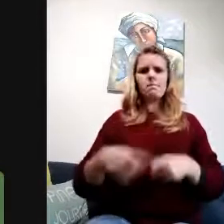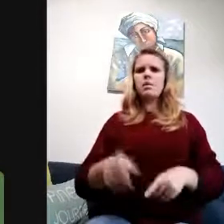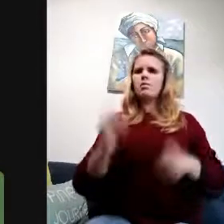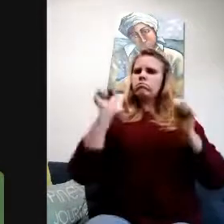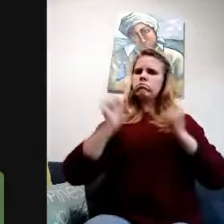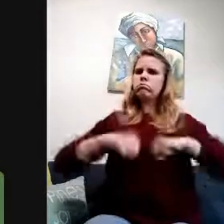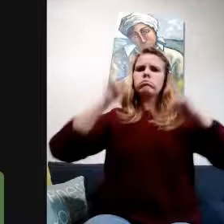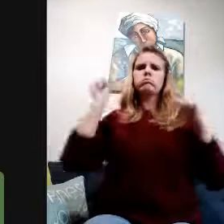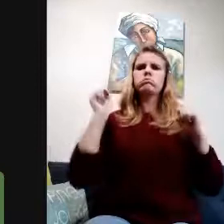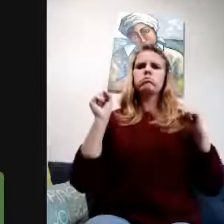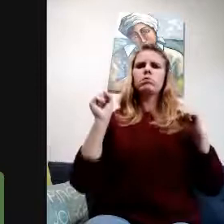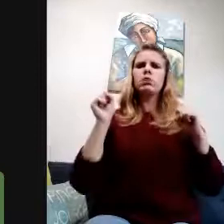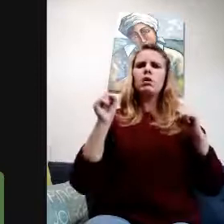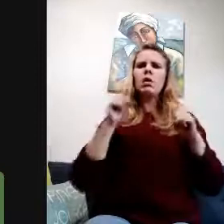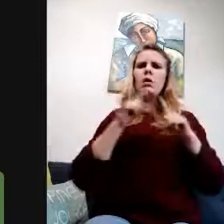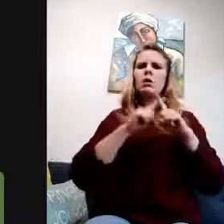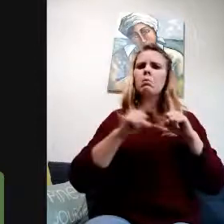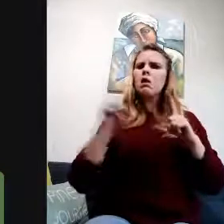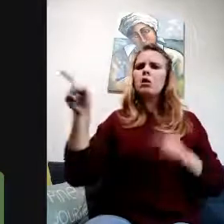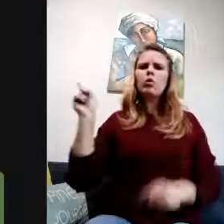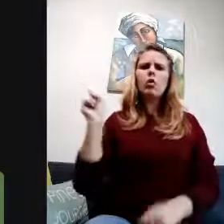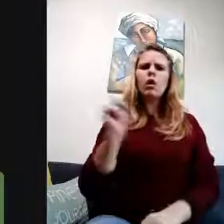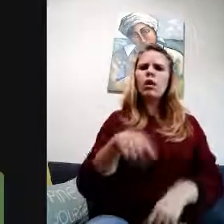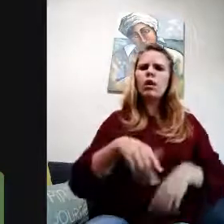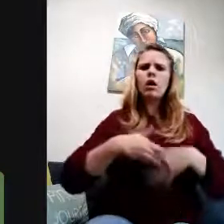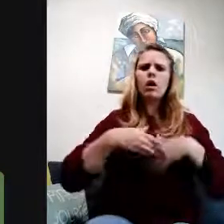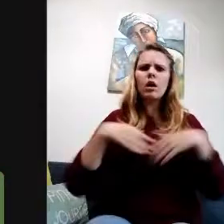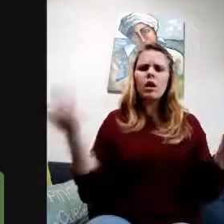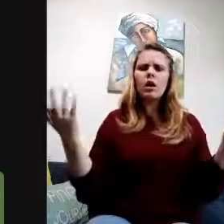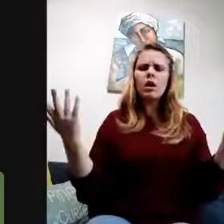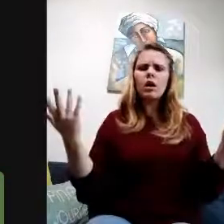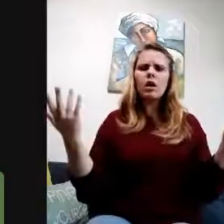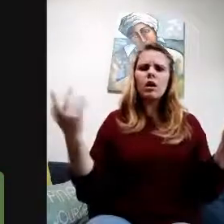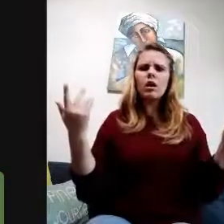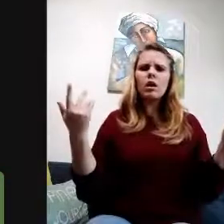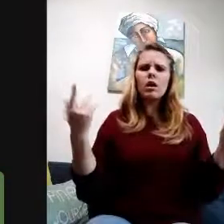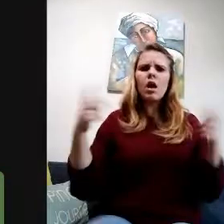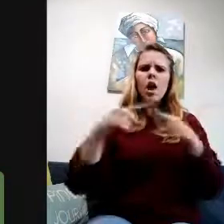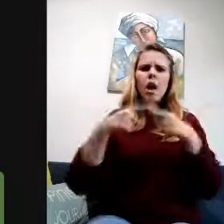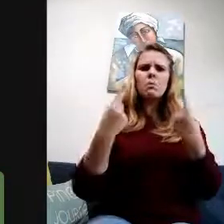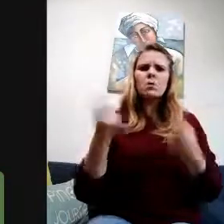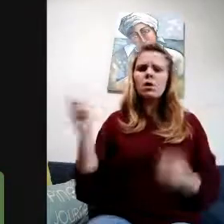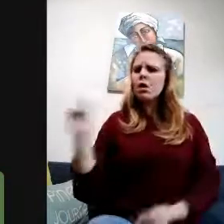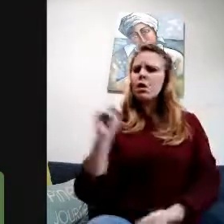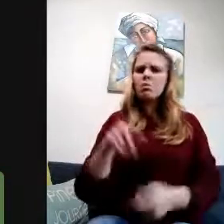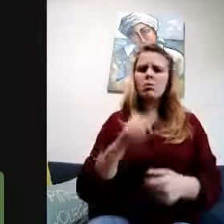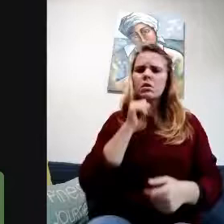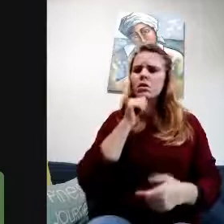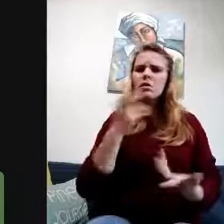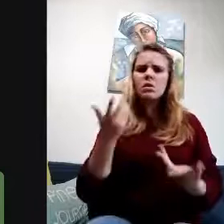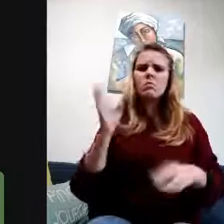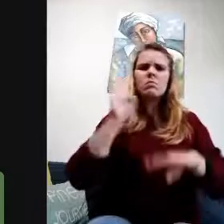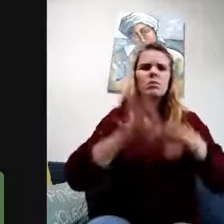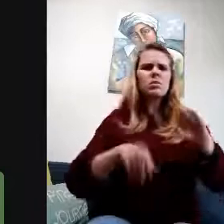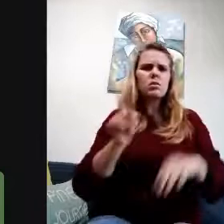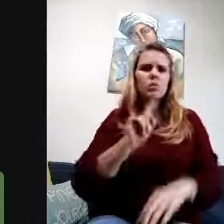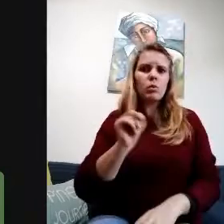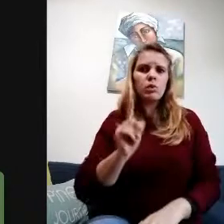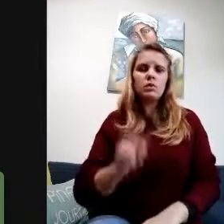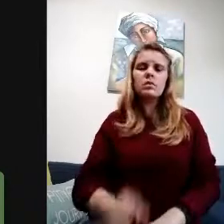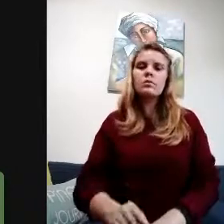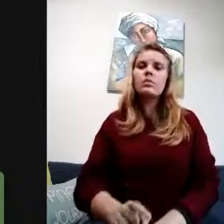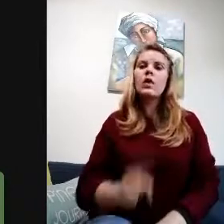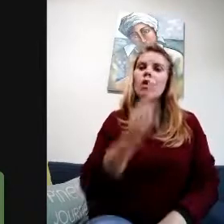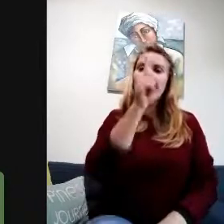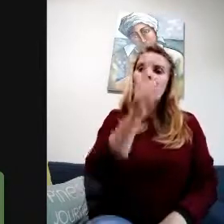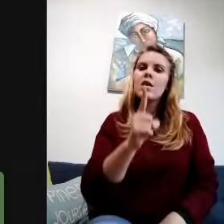arriving and registering without a good reason for doing so? Yeah, so the penalty for that is